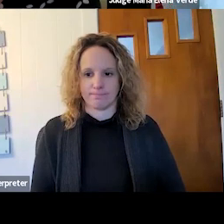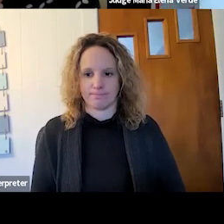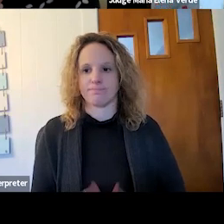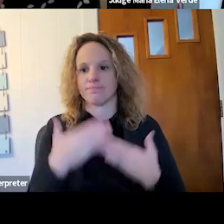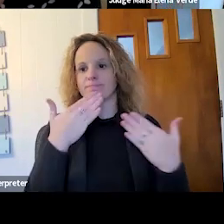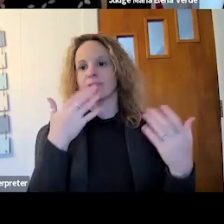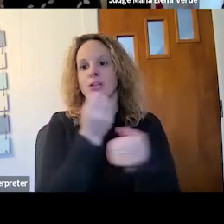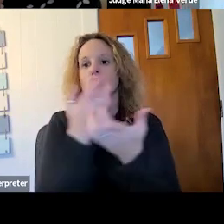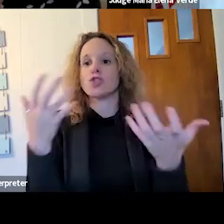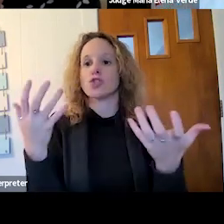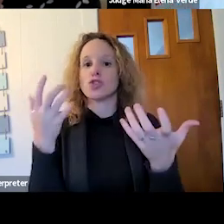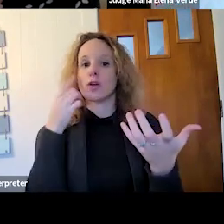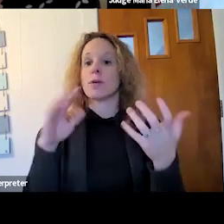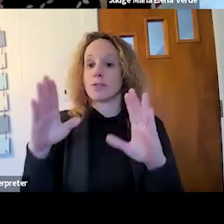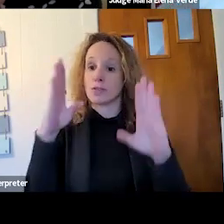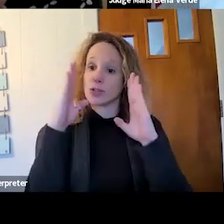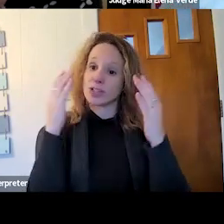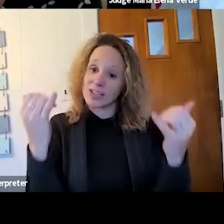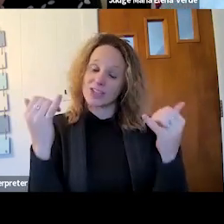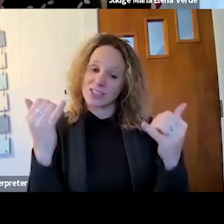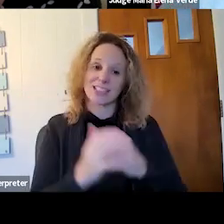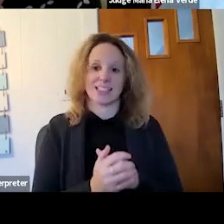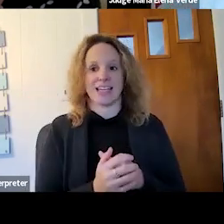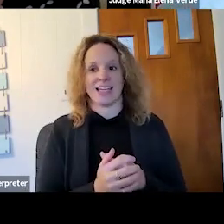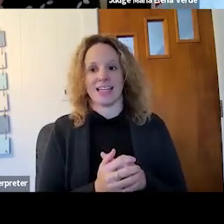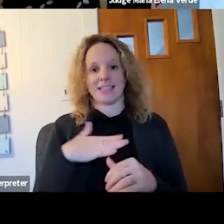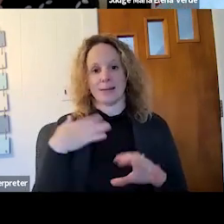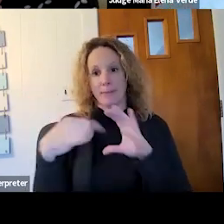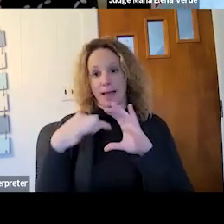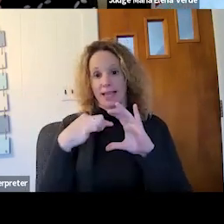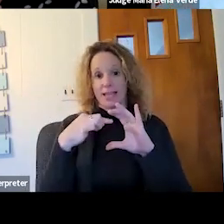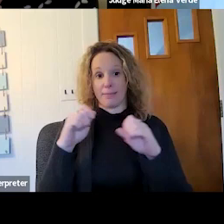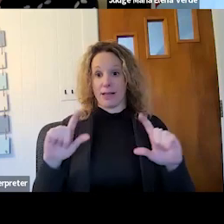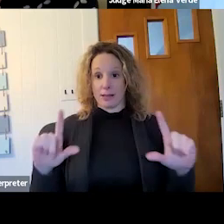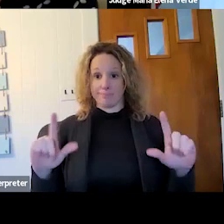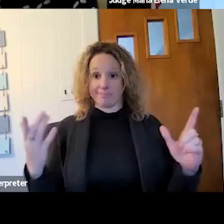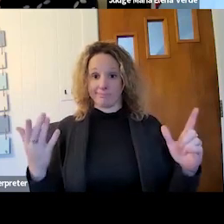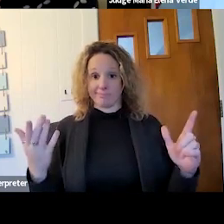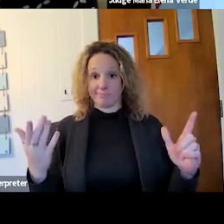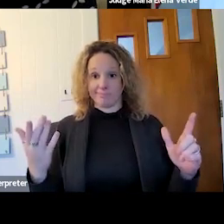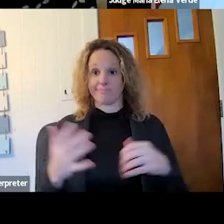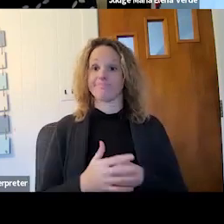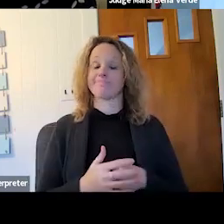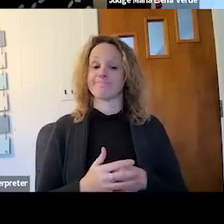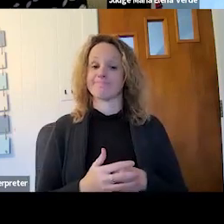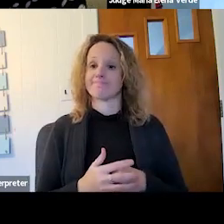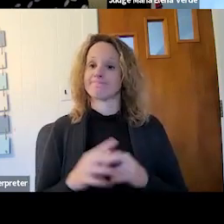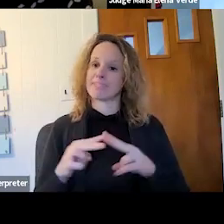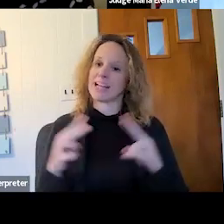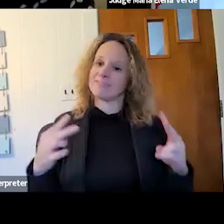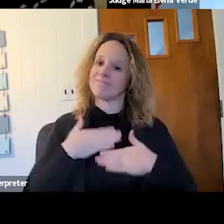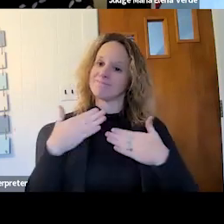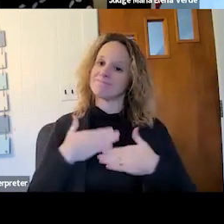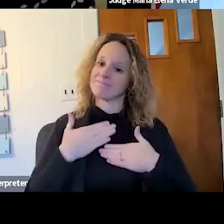Thank you so much for your attention today. My email is here, and I am very happy